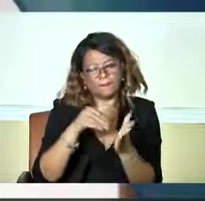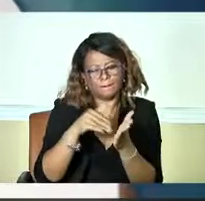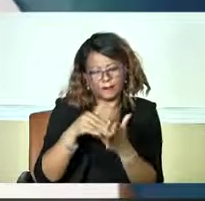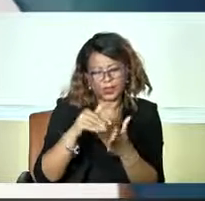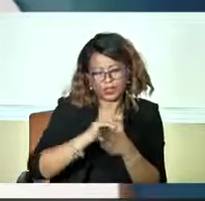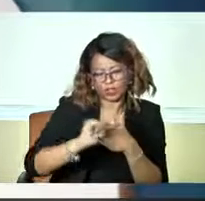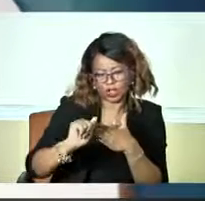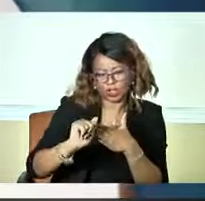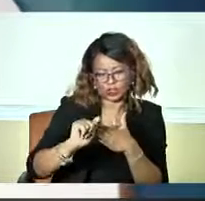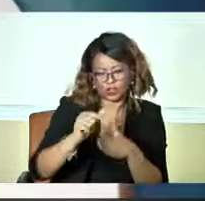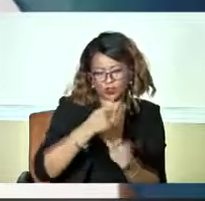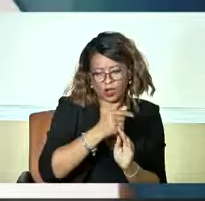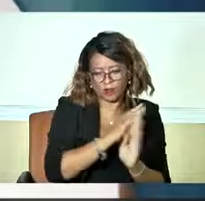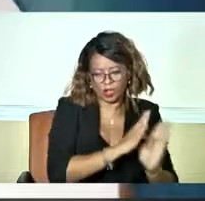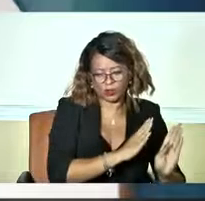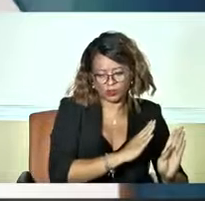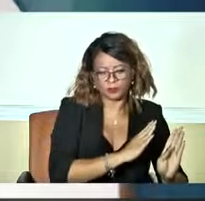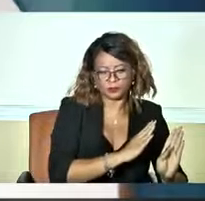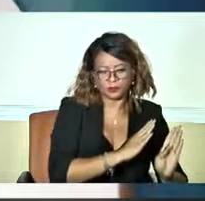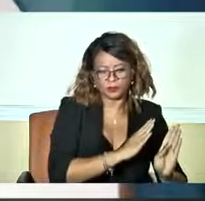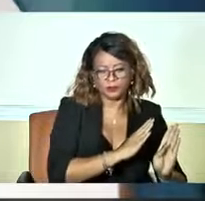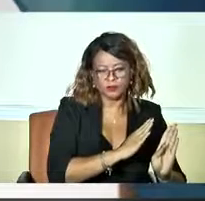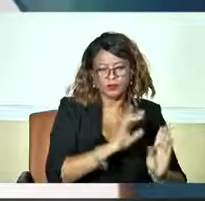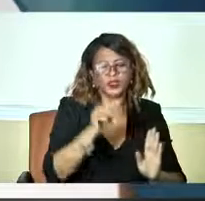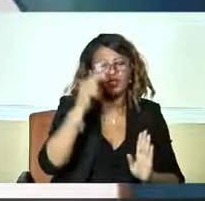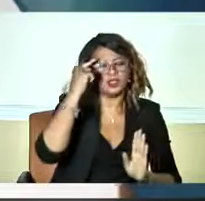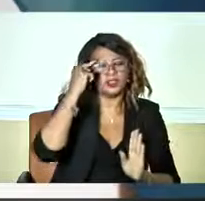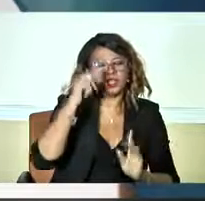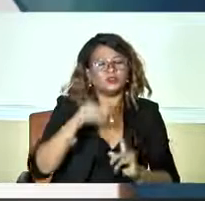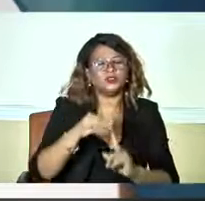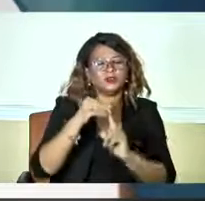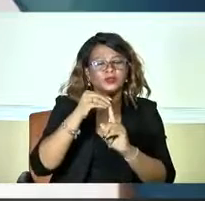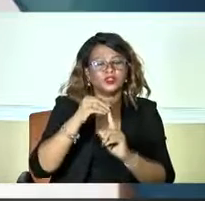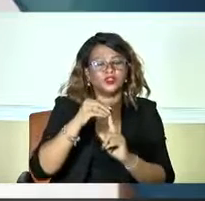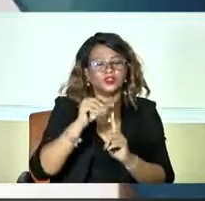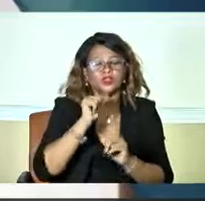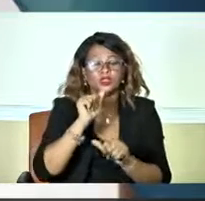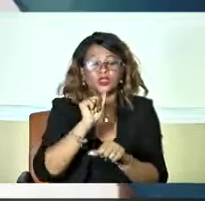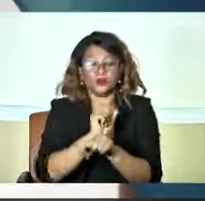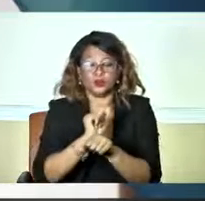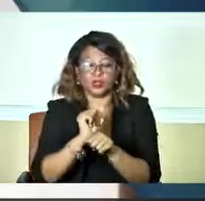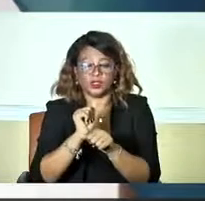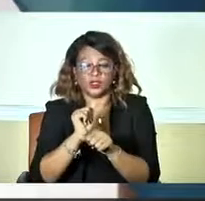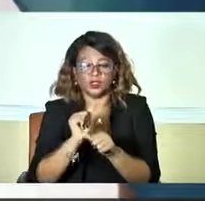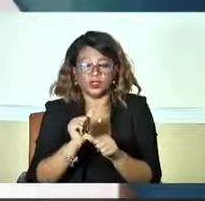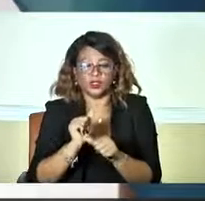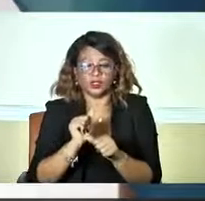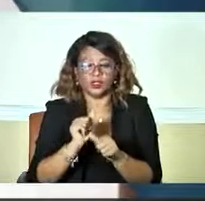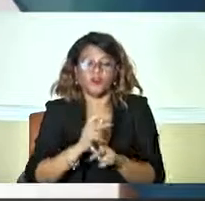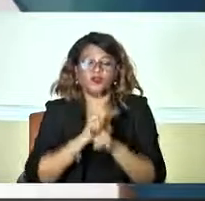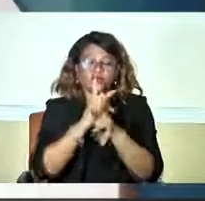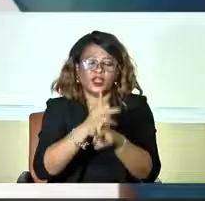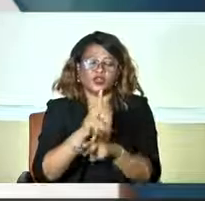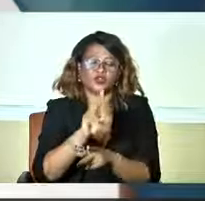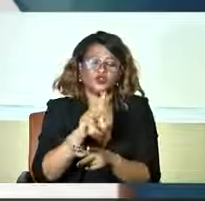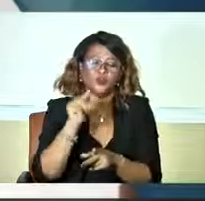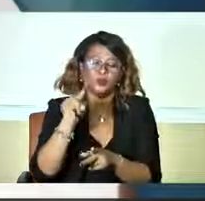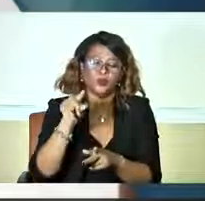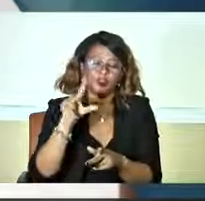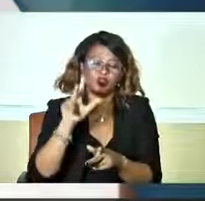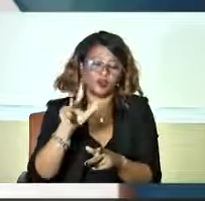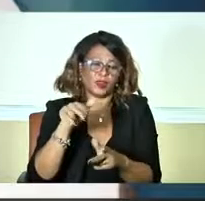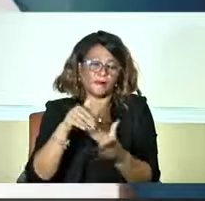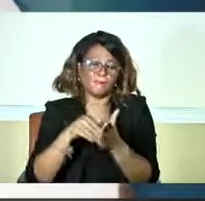million in Grand Bahama. The government's special unemployment assistance provided some $2.3